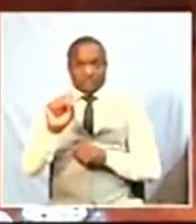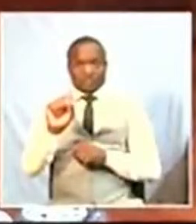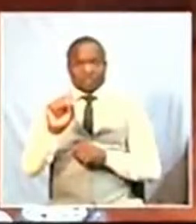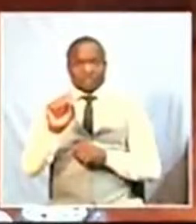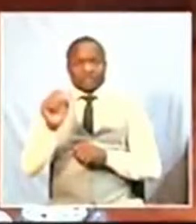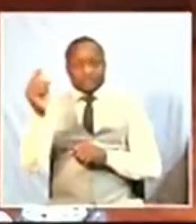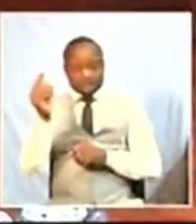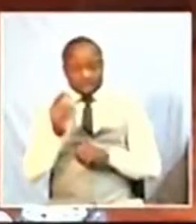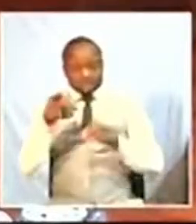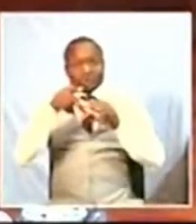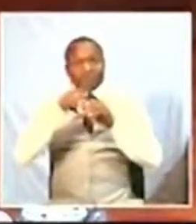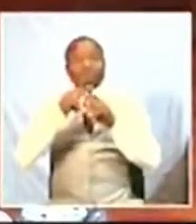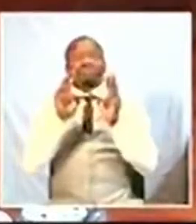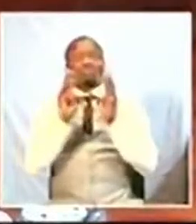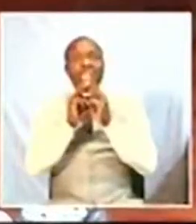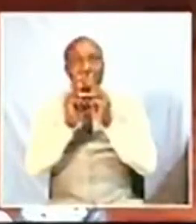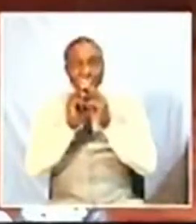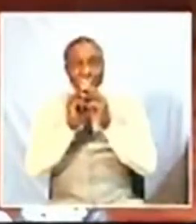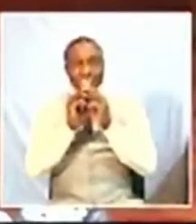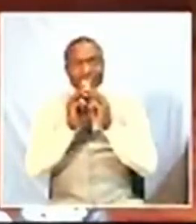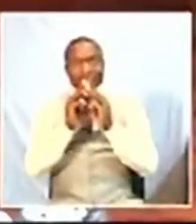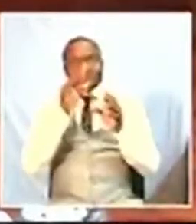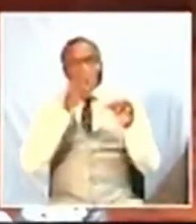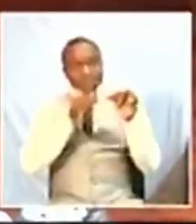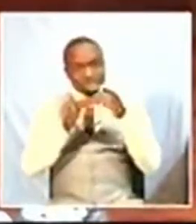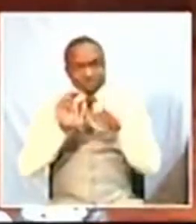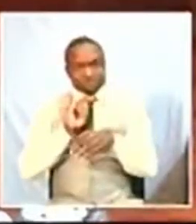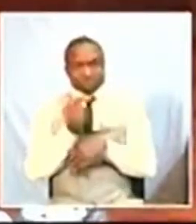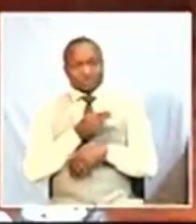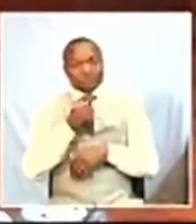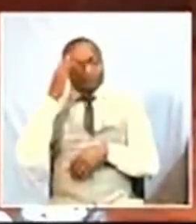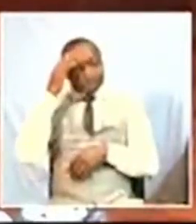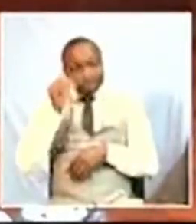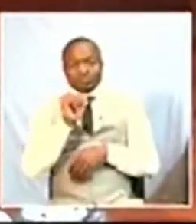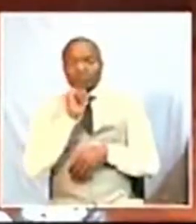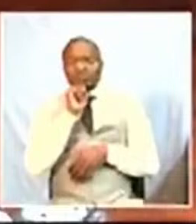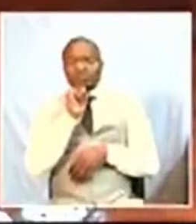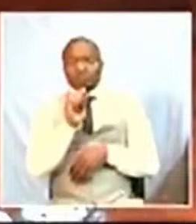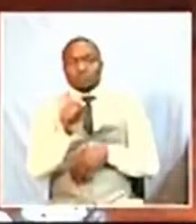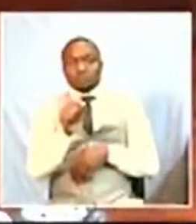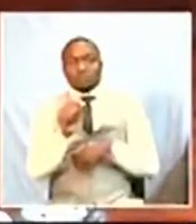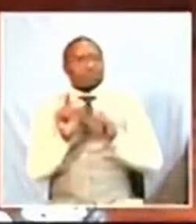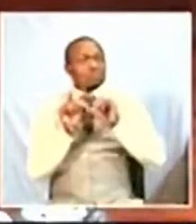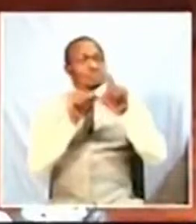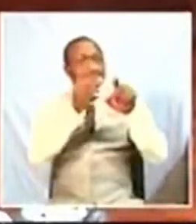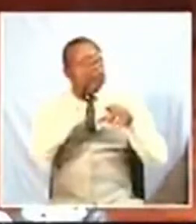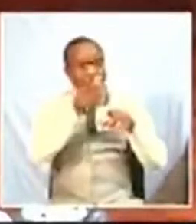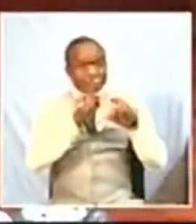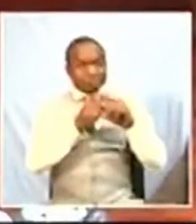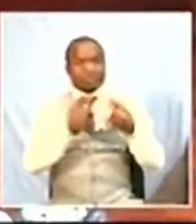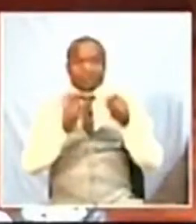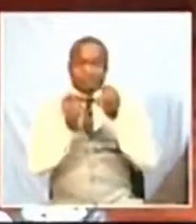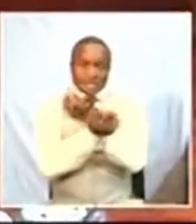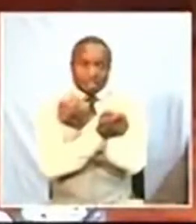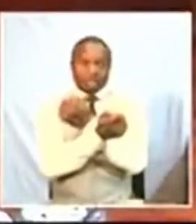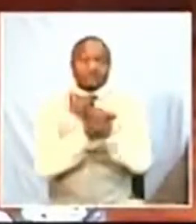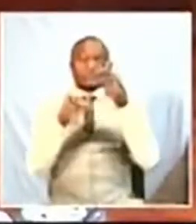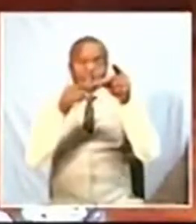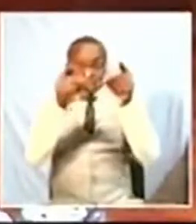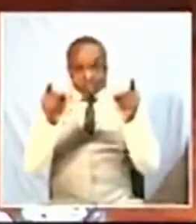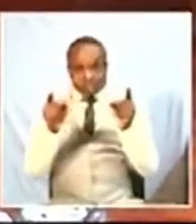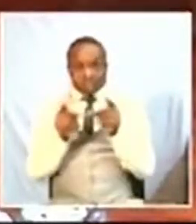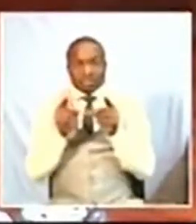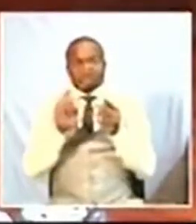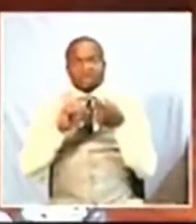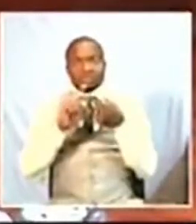will be able to justify to us as why they're not yet mobilized despite the site being changed. But our provincial coordinator has